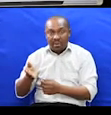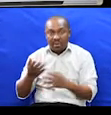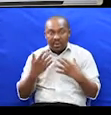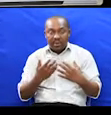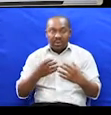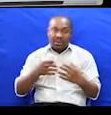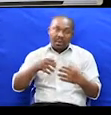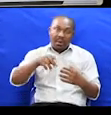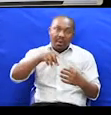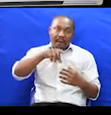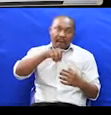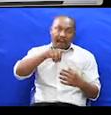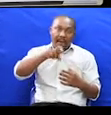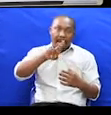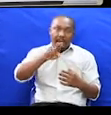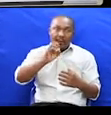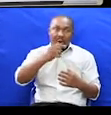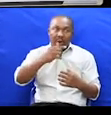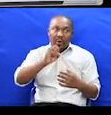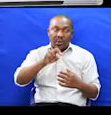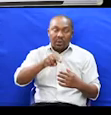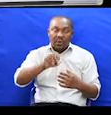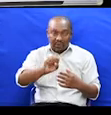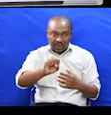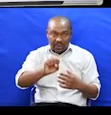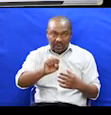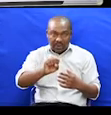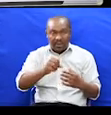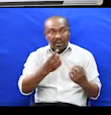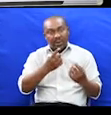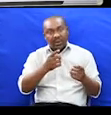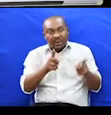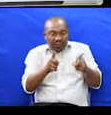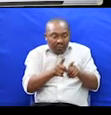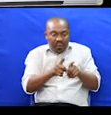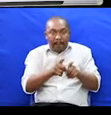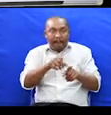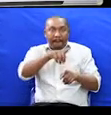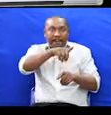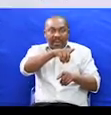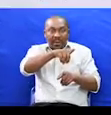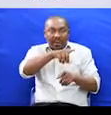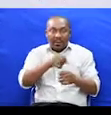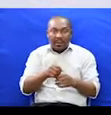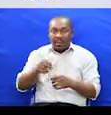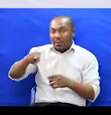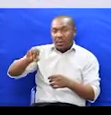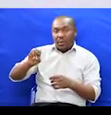Proton is denoted by P. And the neutron, what is? A neutron is denoted by N.